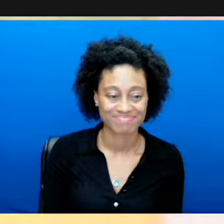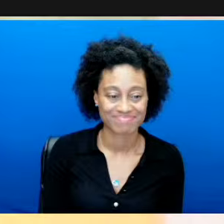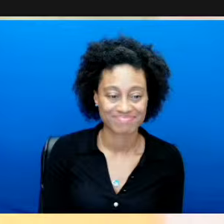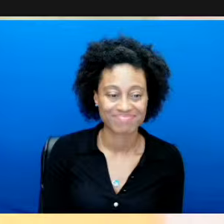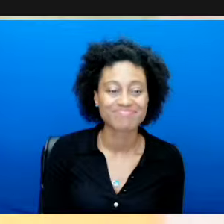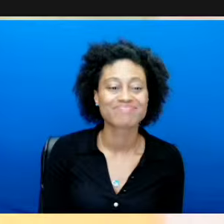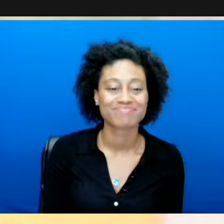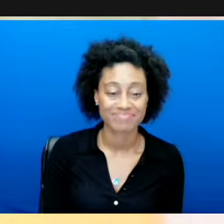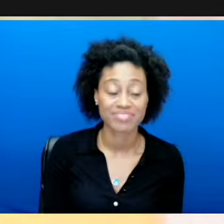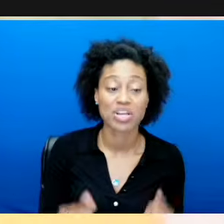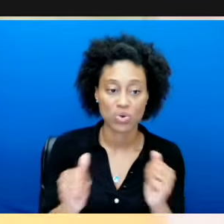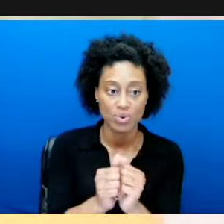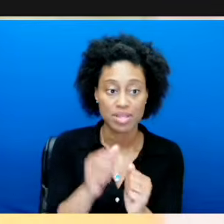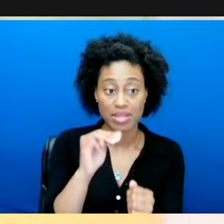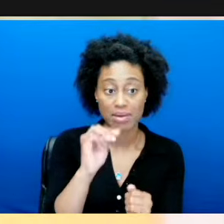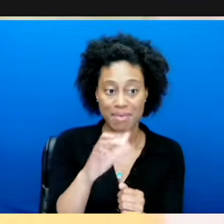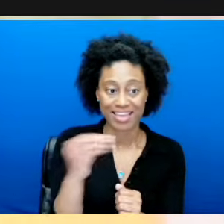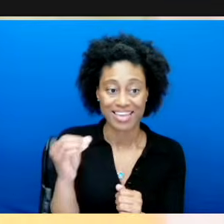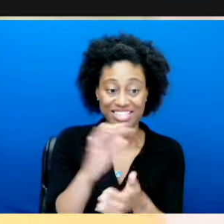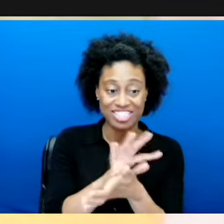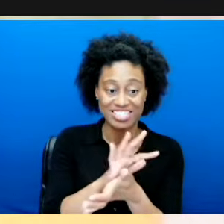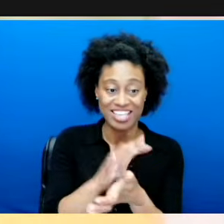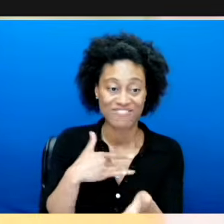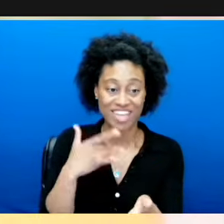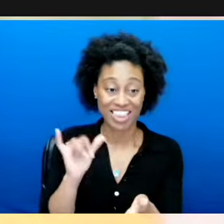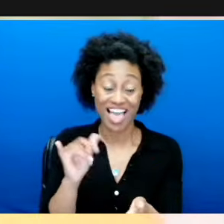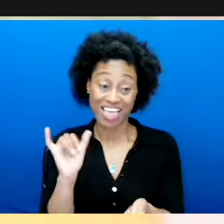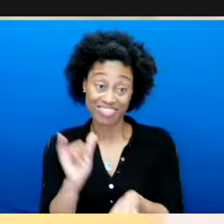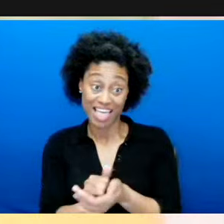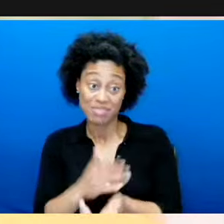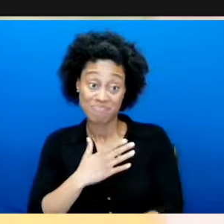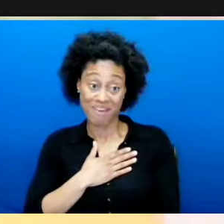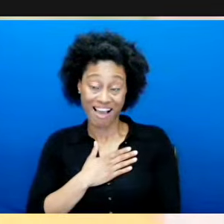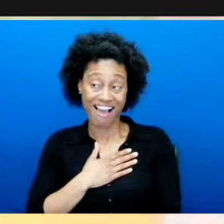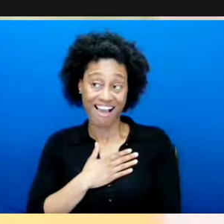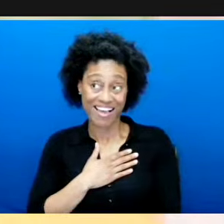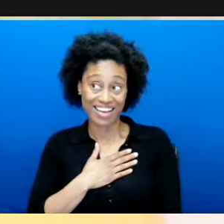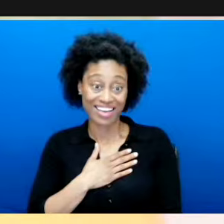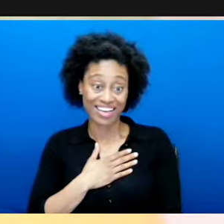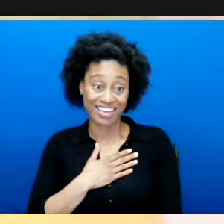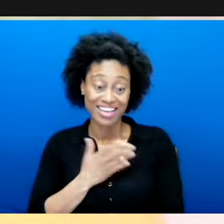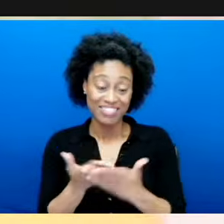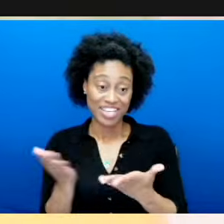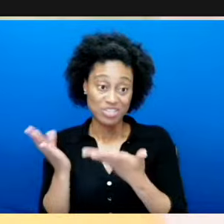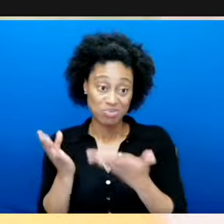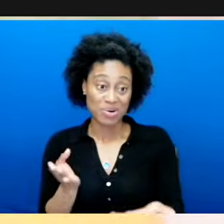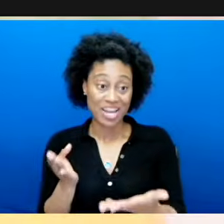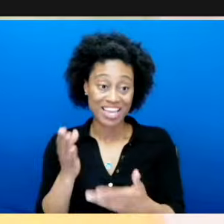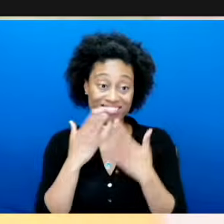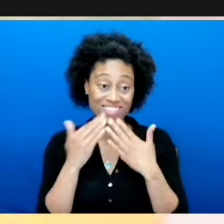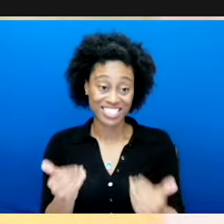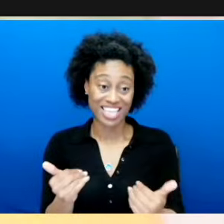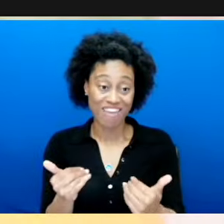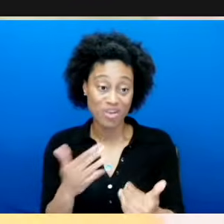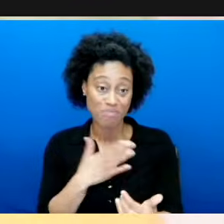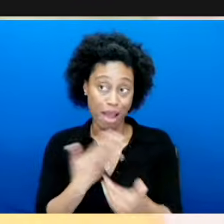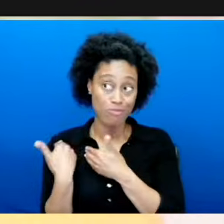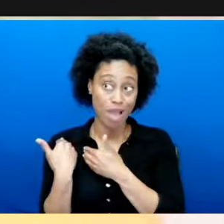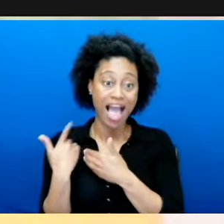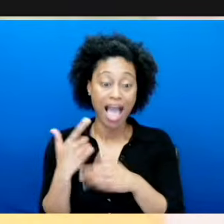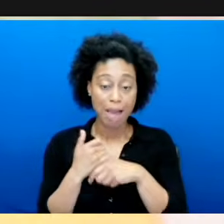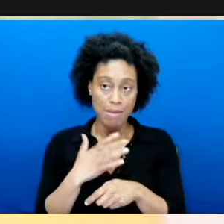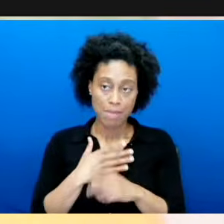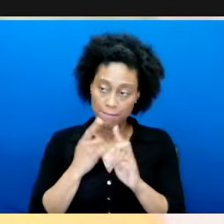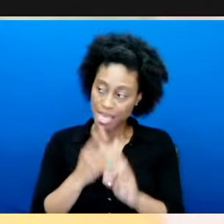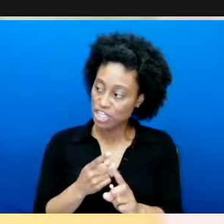With the mac and cheese, I feel like that was my thing to bring at Thanksgiving. And so I made it my mission